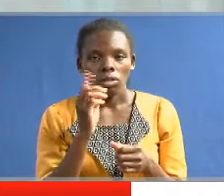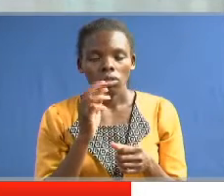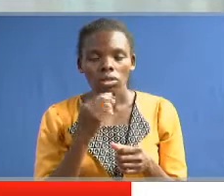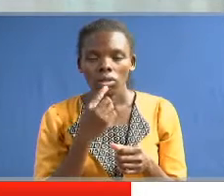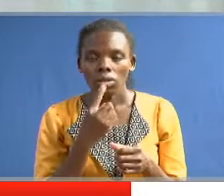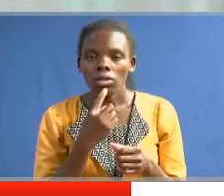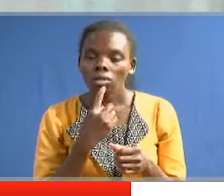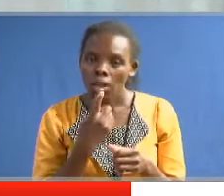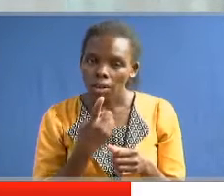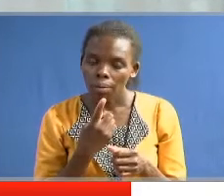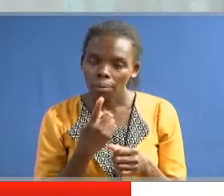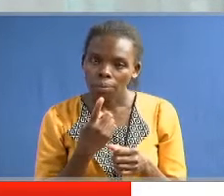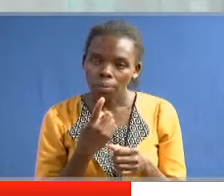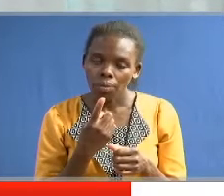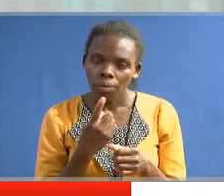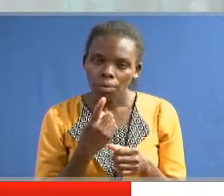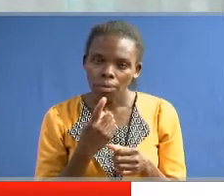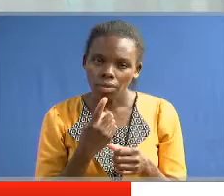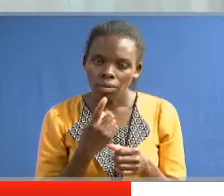has said that